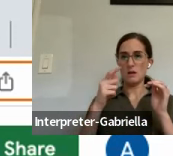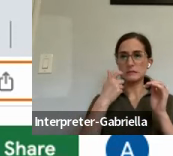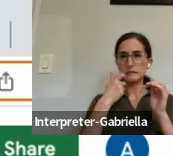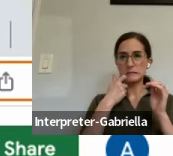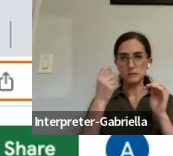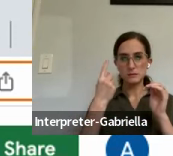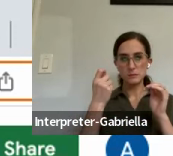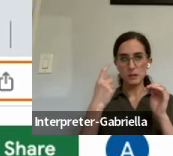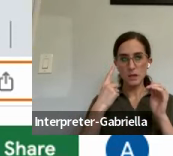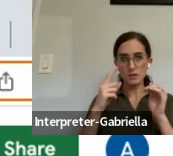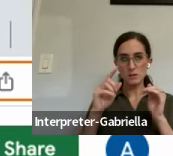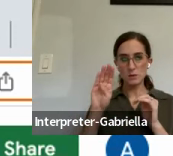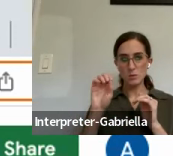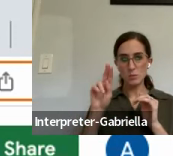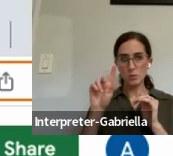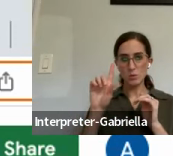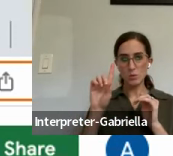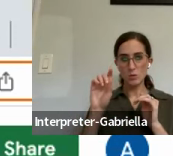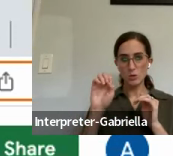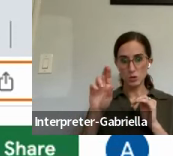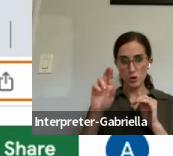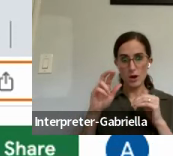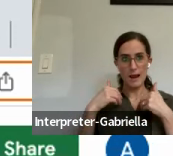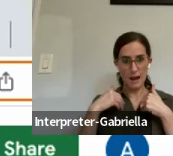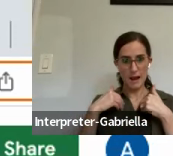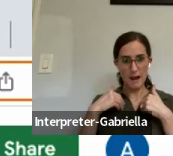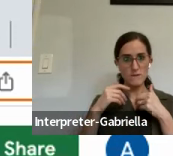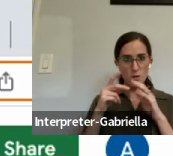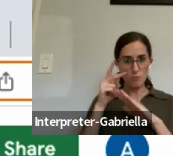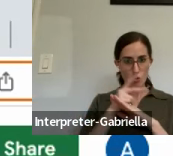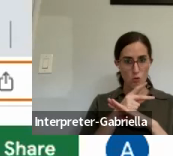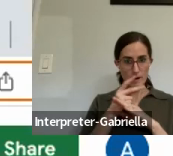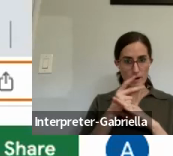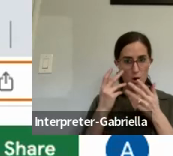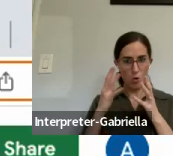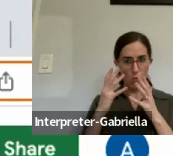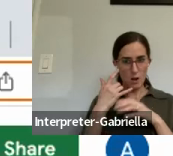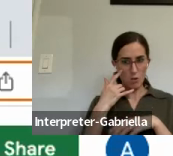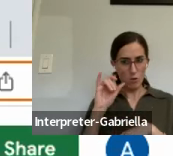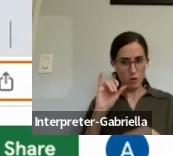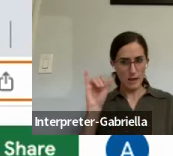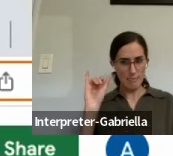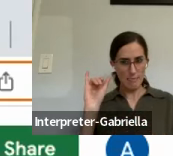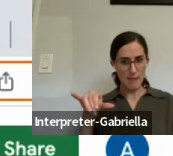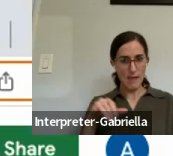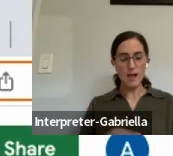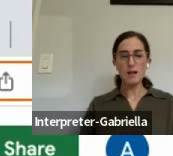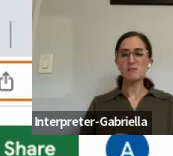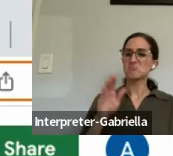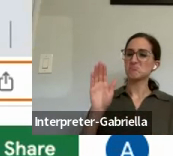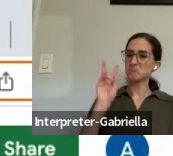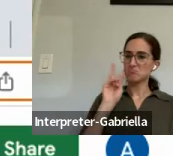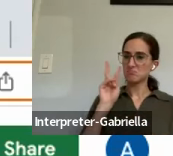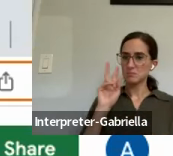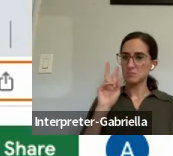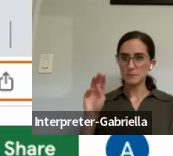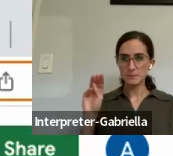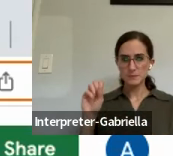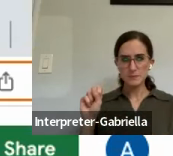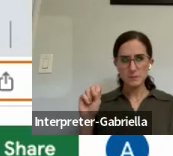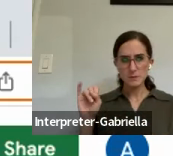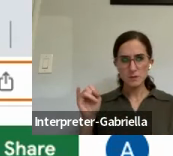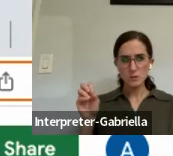invite Erin Jones to unmute and just share a little bit about Workforce Boulder County and the resources that they can provide for some of these things.